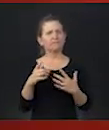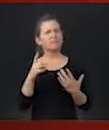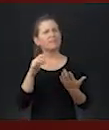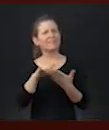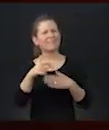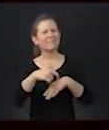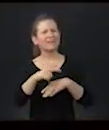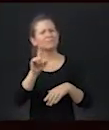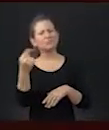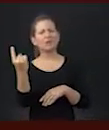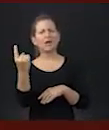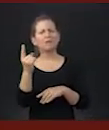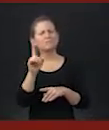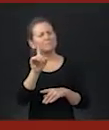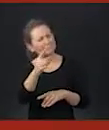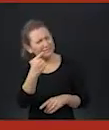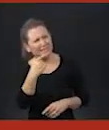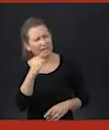feeling.